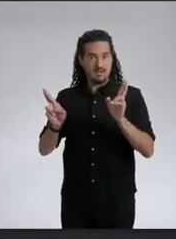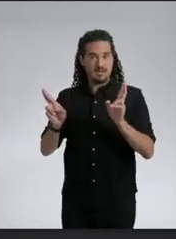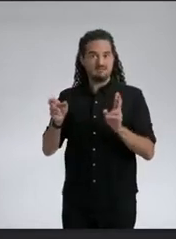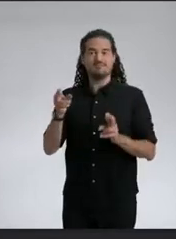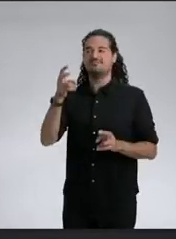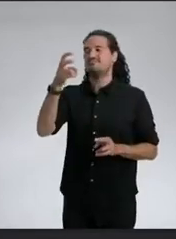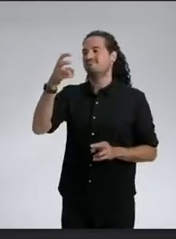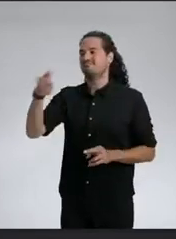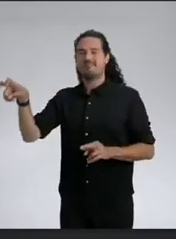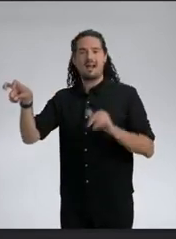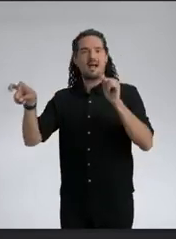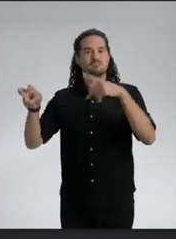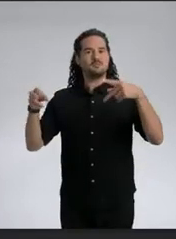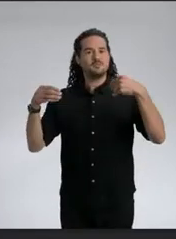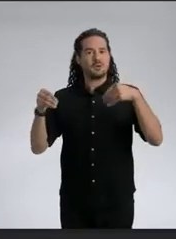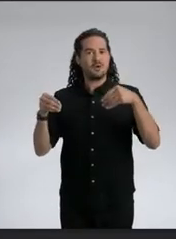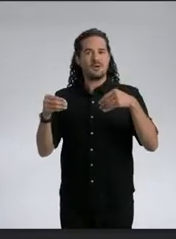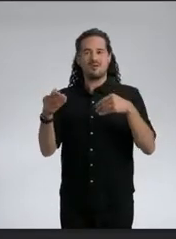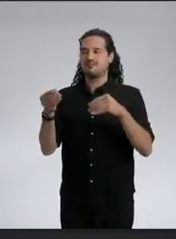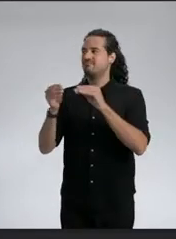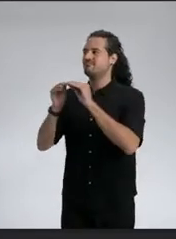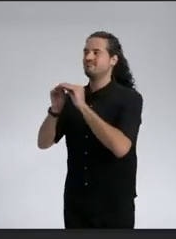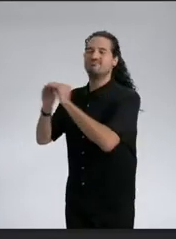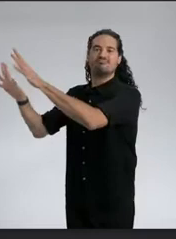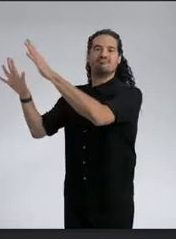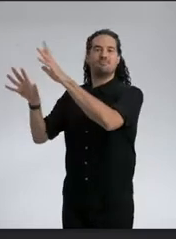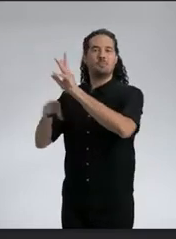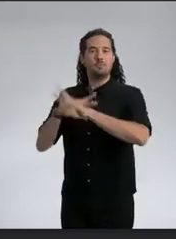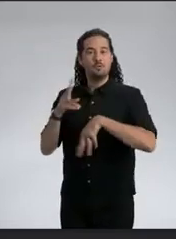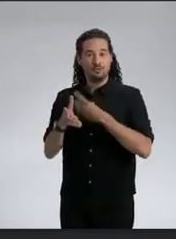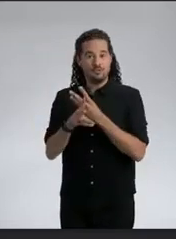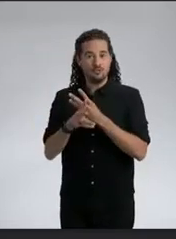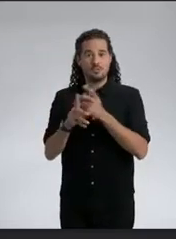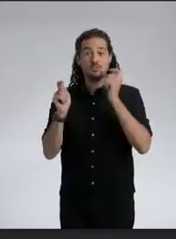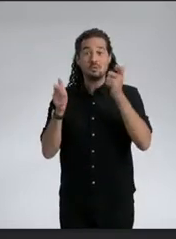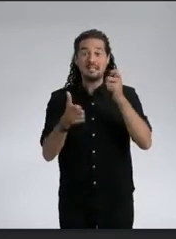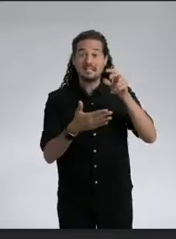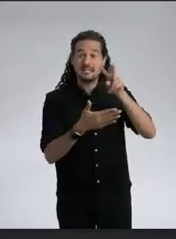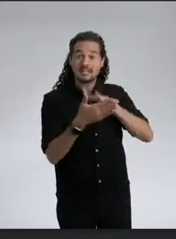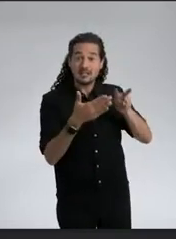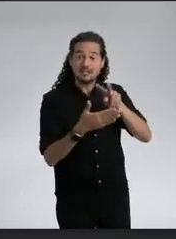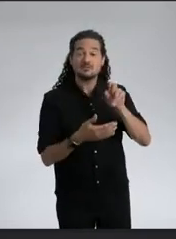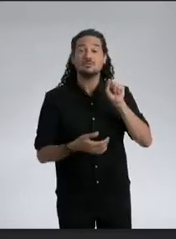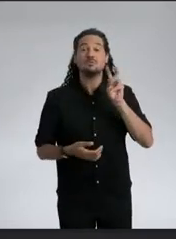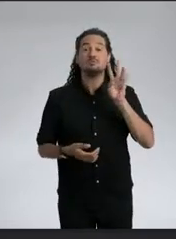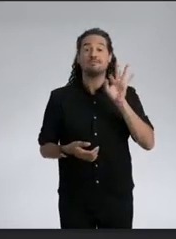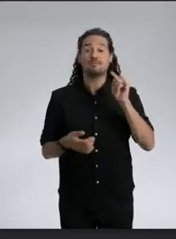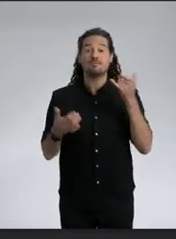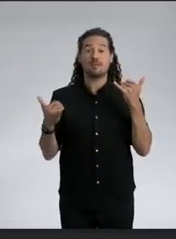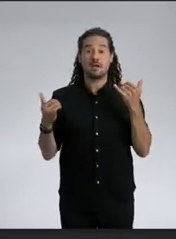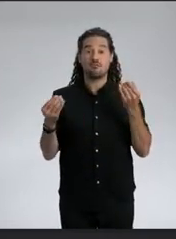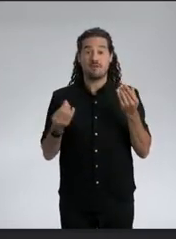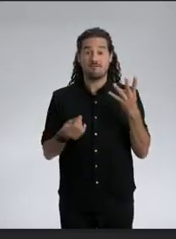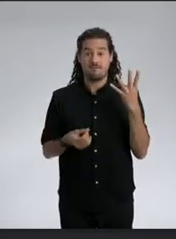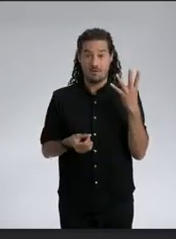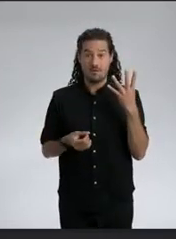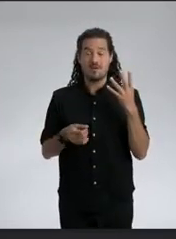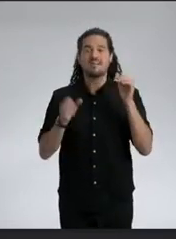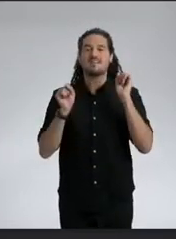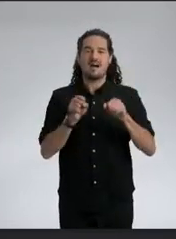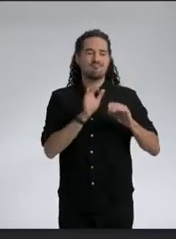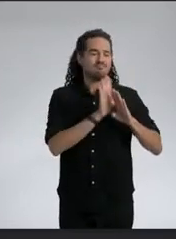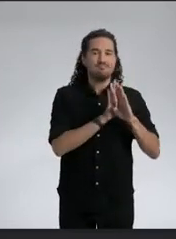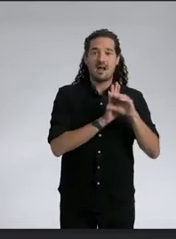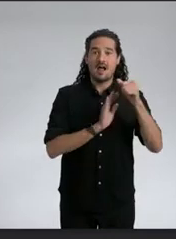it with the world. And that's a quick look at Swift Playgrounds 4, with the ability to create apps using SwiftUI right on your